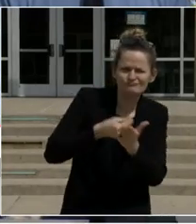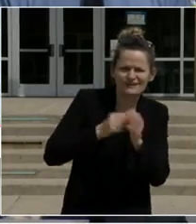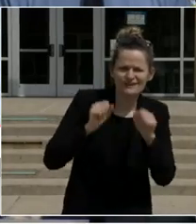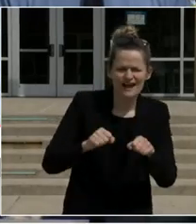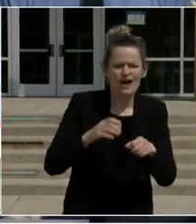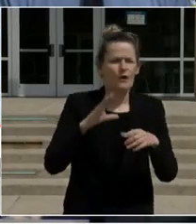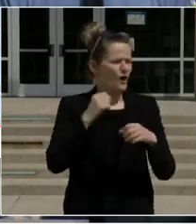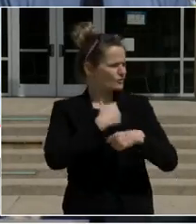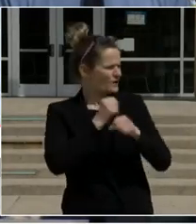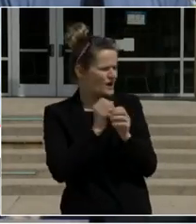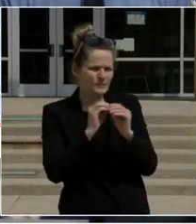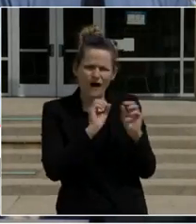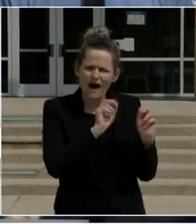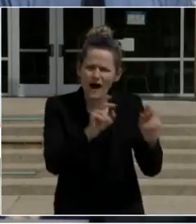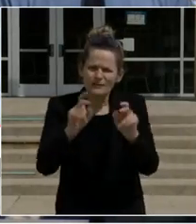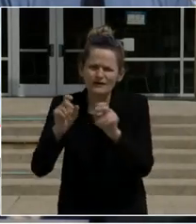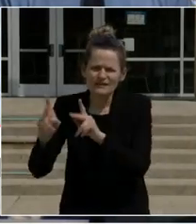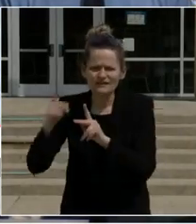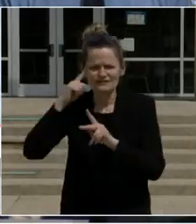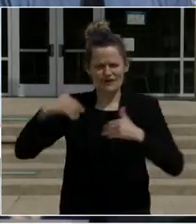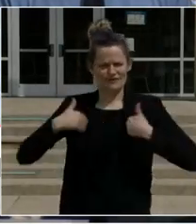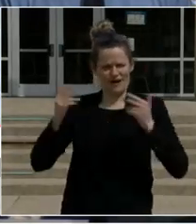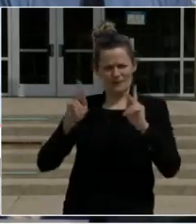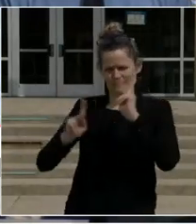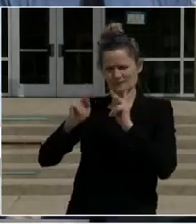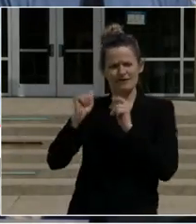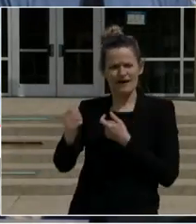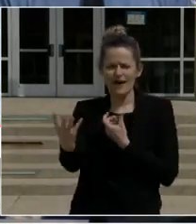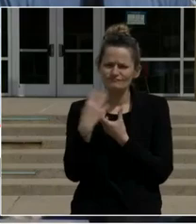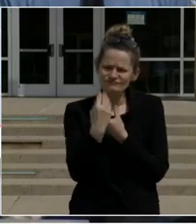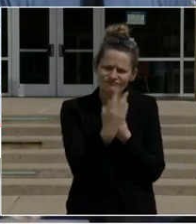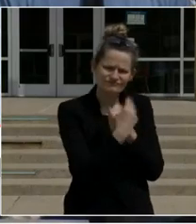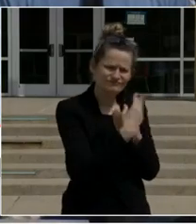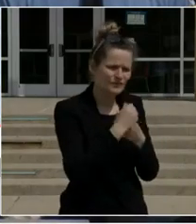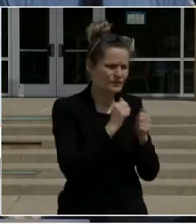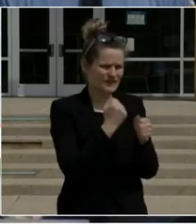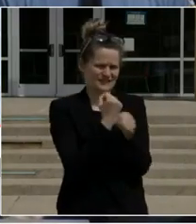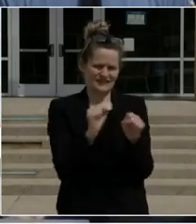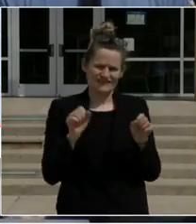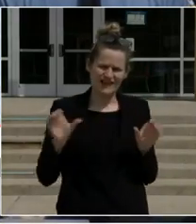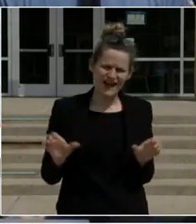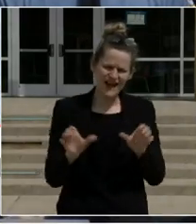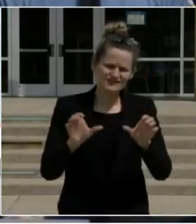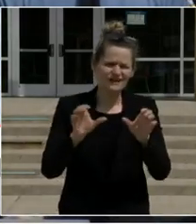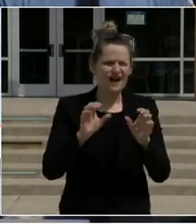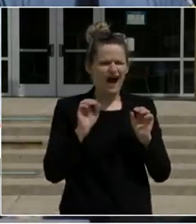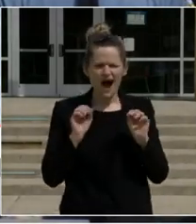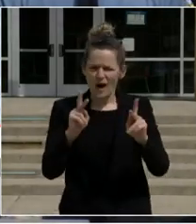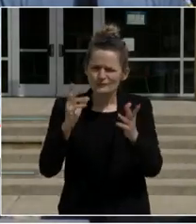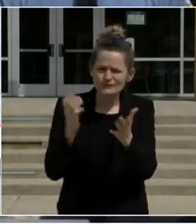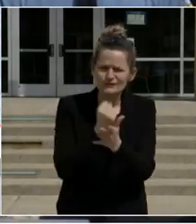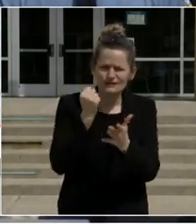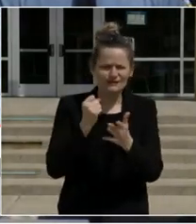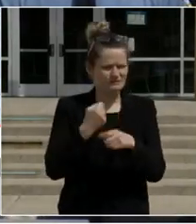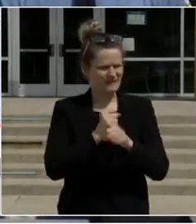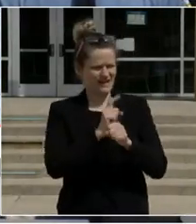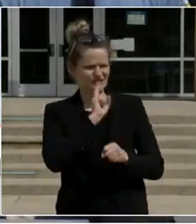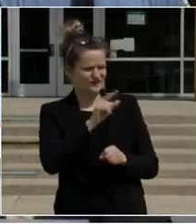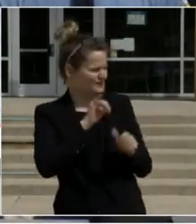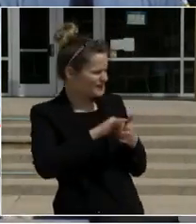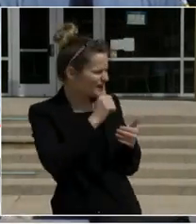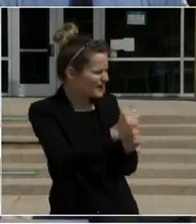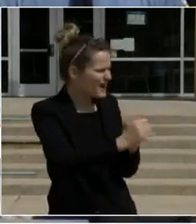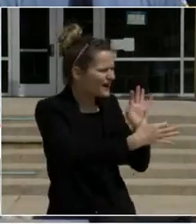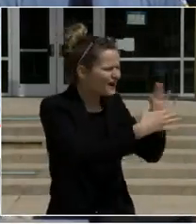young people engaged in safe activities and more opportunities to ensure that they are connected to good